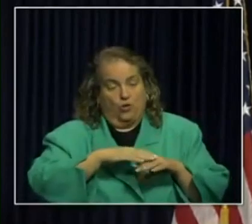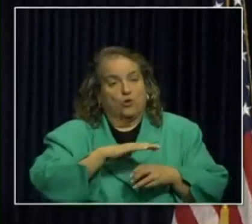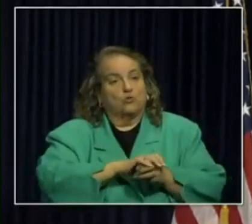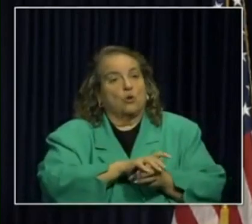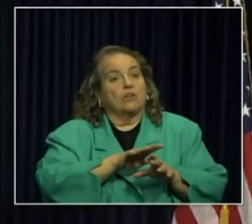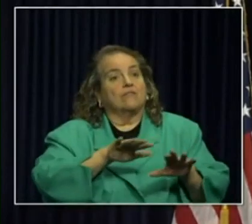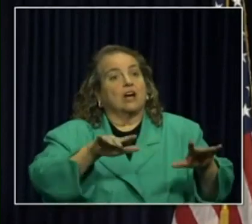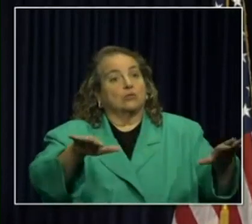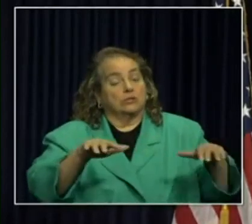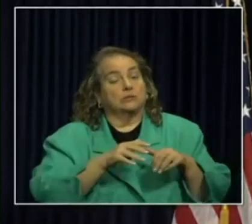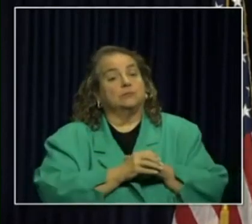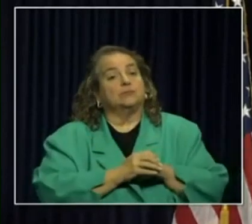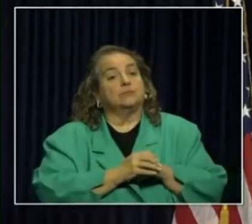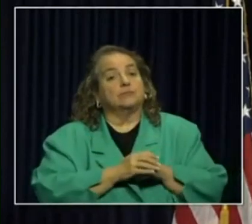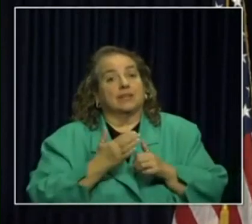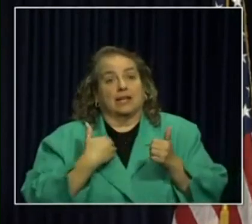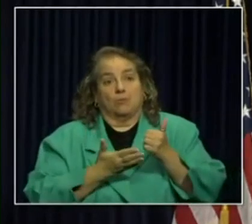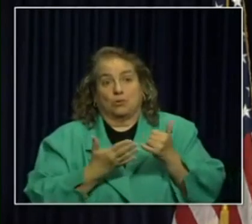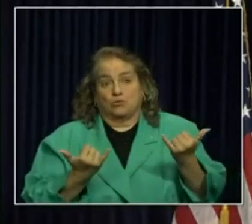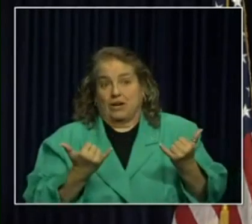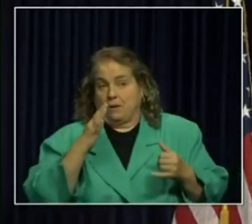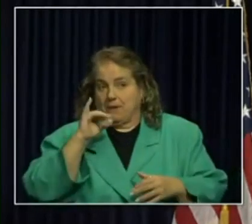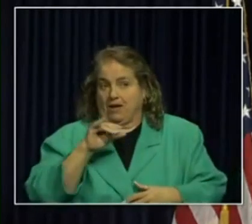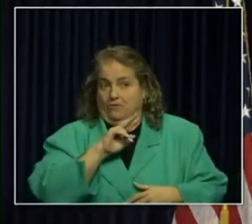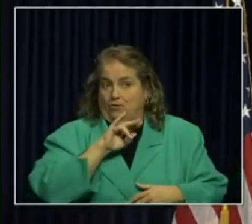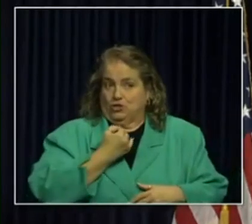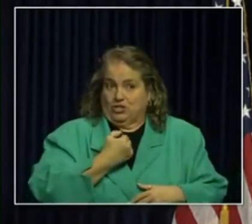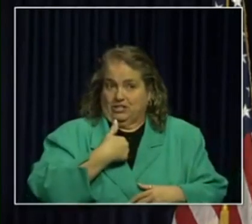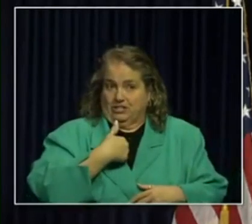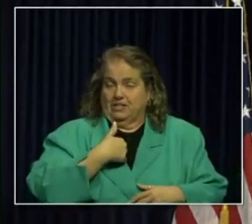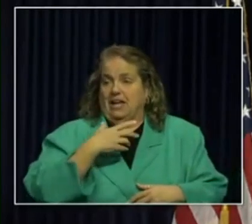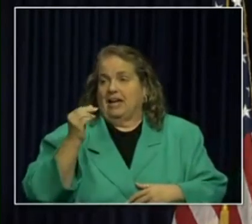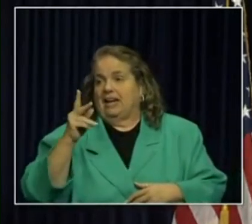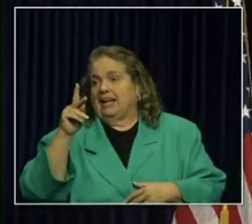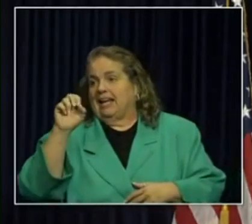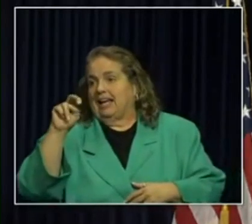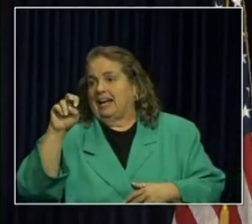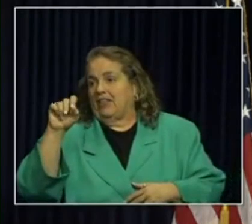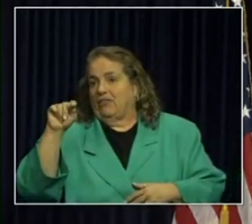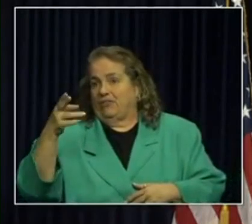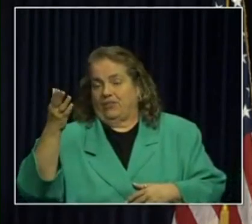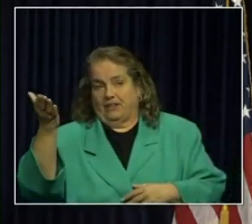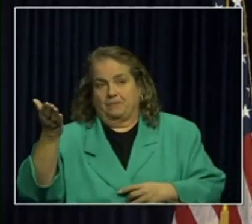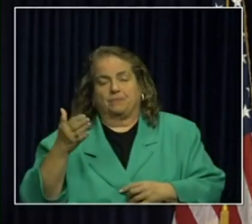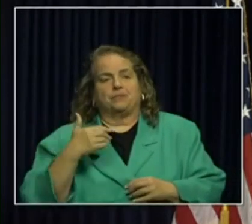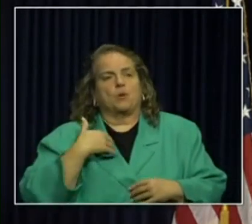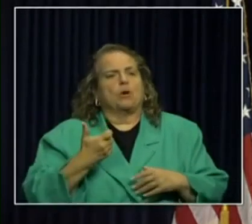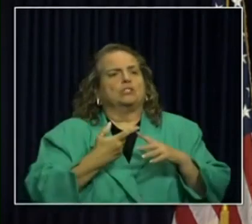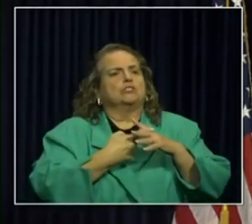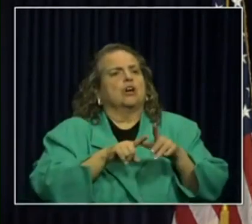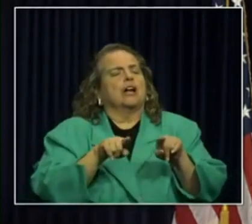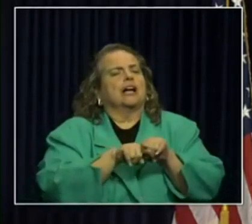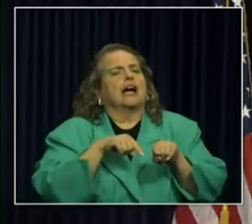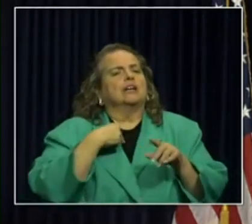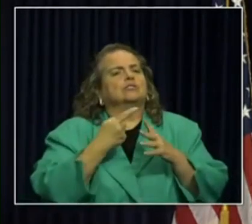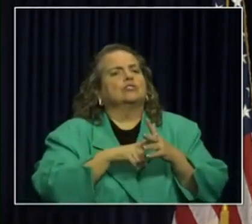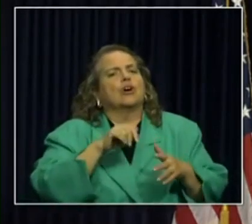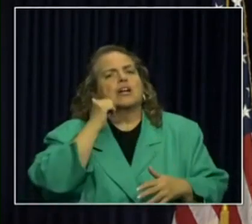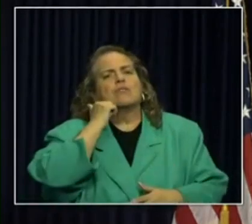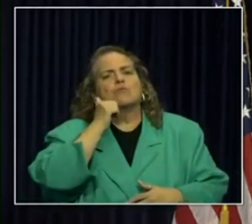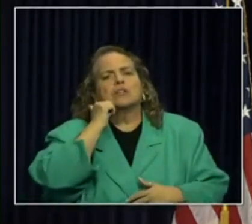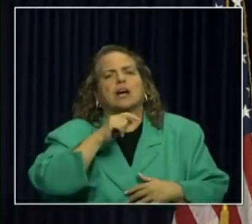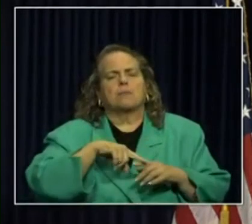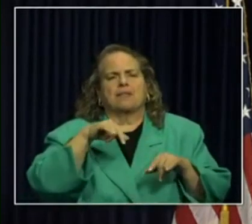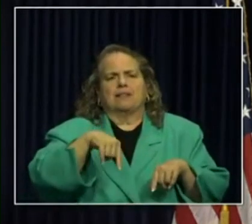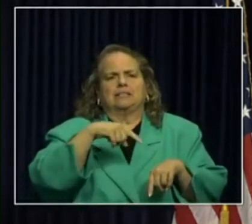coronavirus. I'm assisted today by Virginia and by Kenneth. I want to start the way I start every day, but